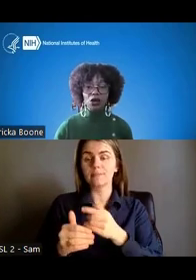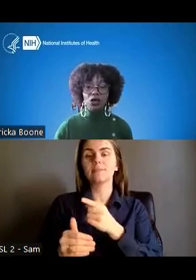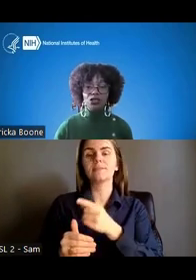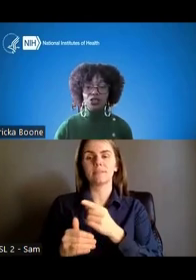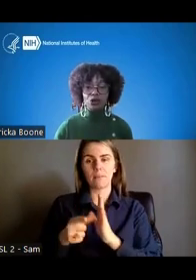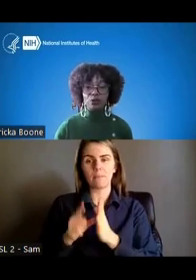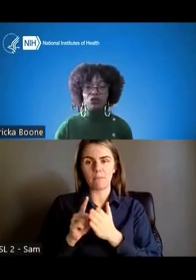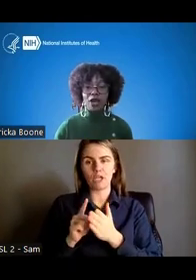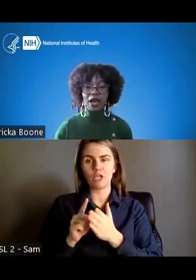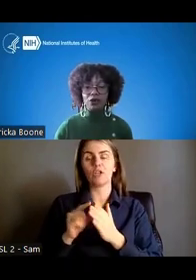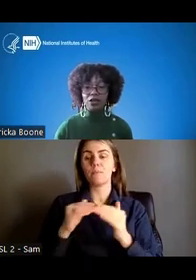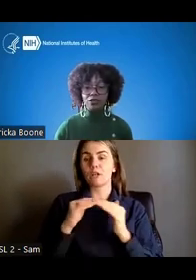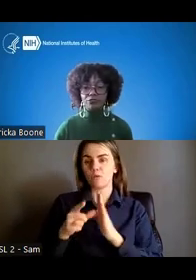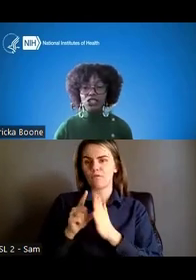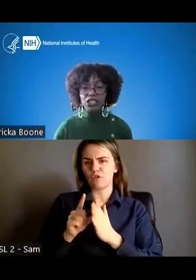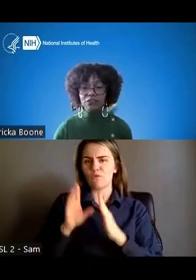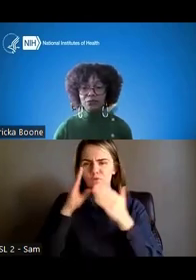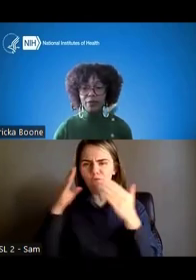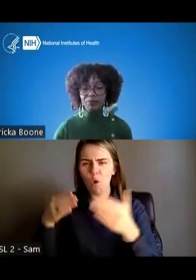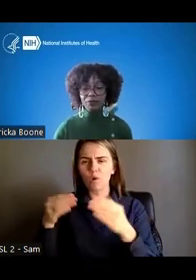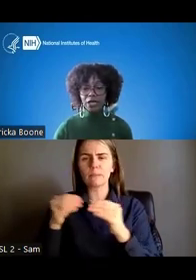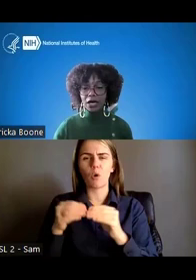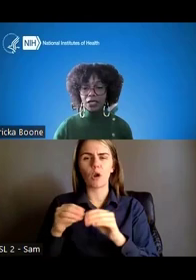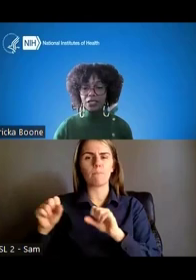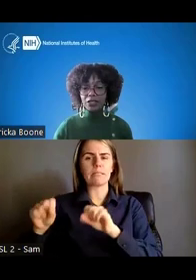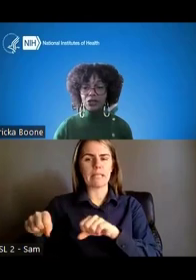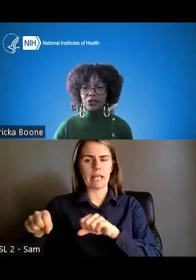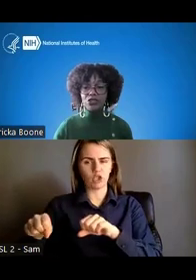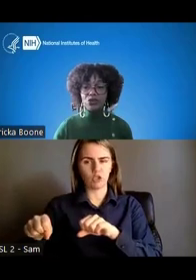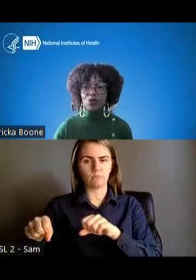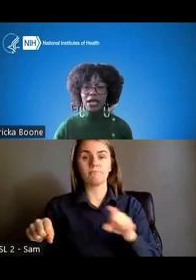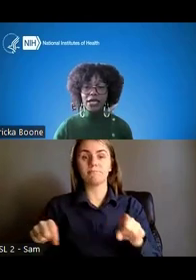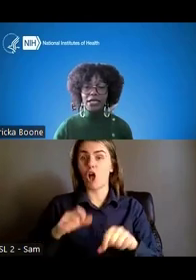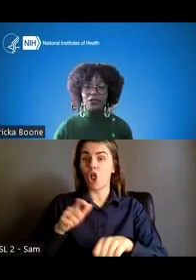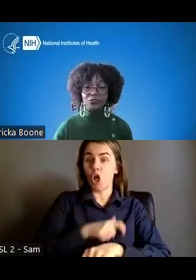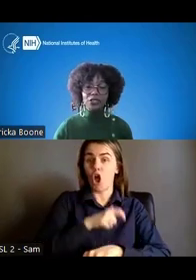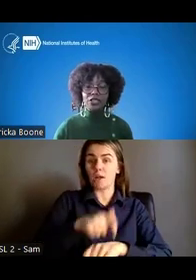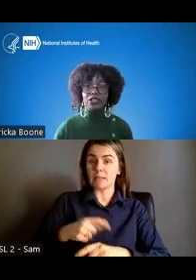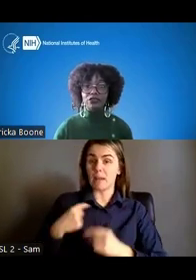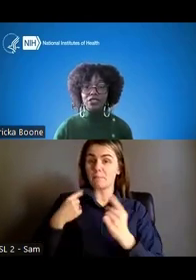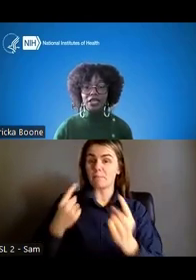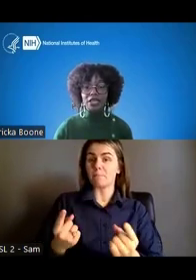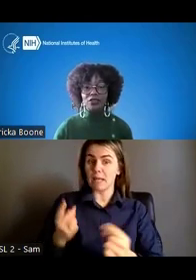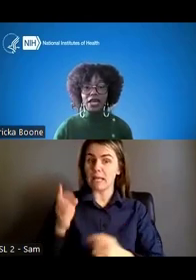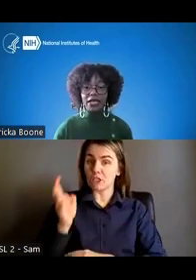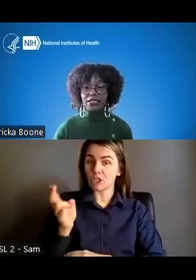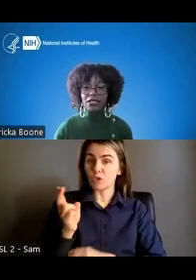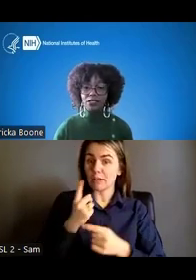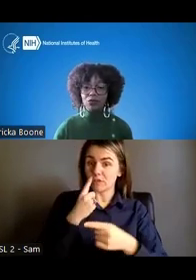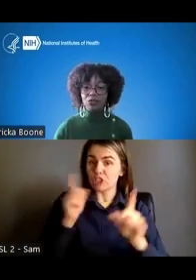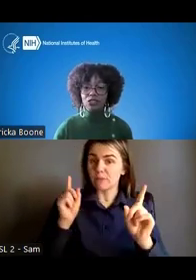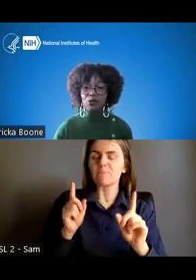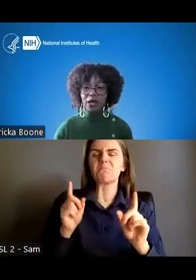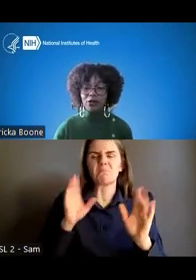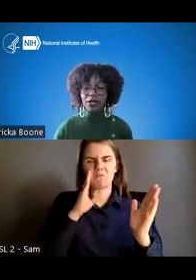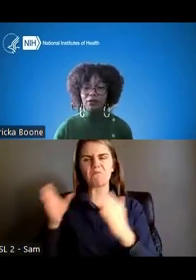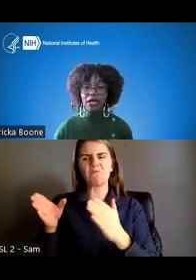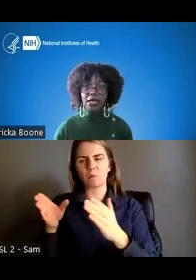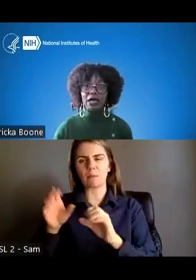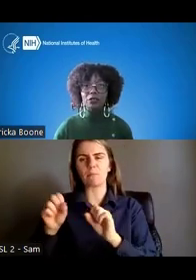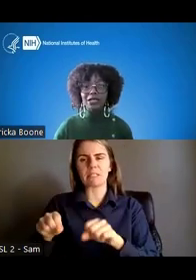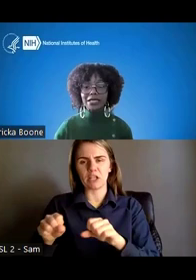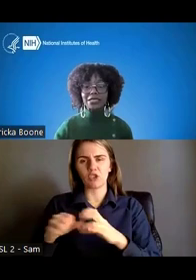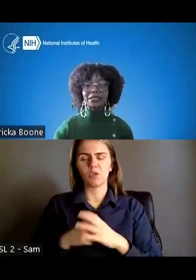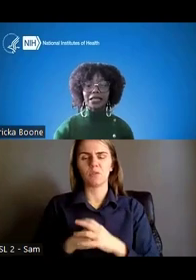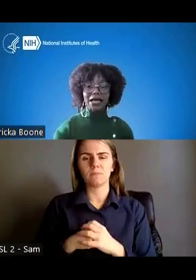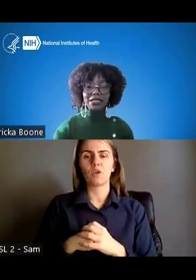than long-term track record of achievement. They are encouraged to weigh an early stage investigator's academic and research background